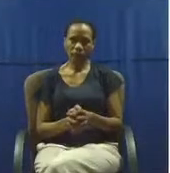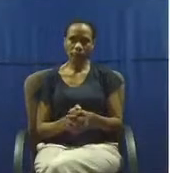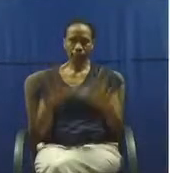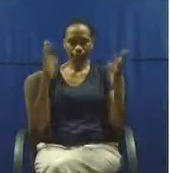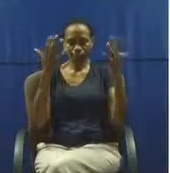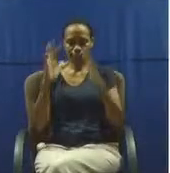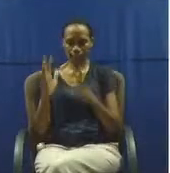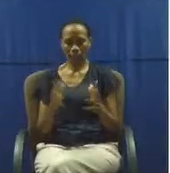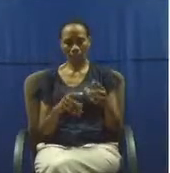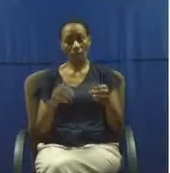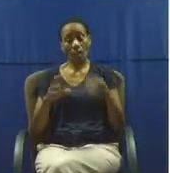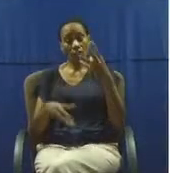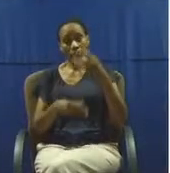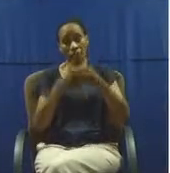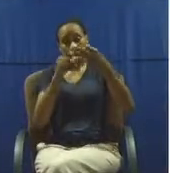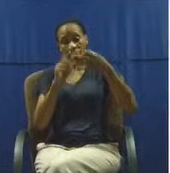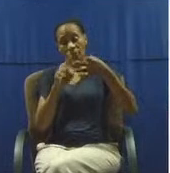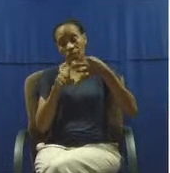The third